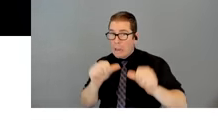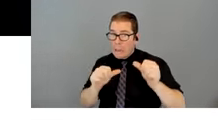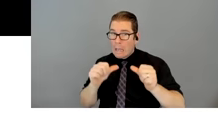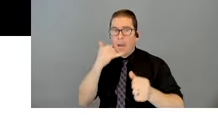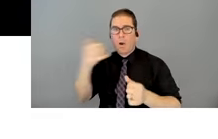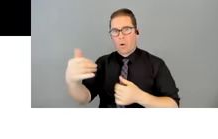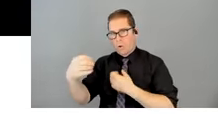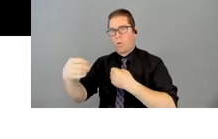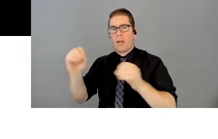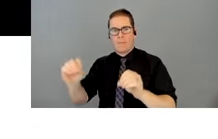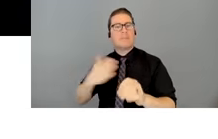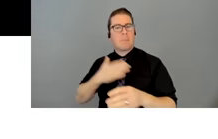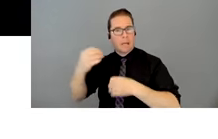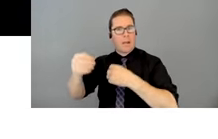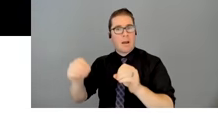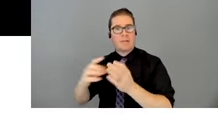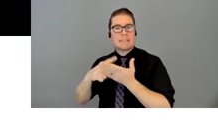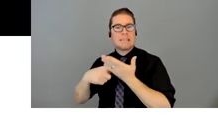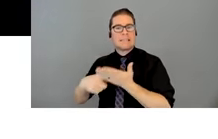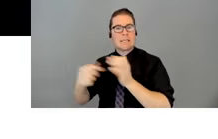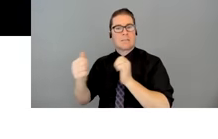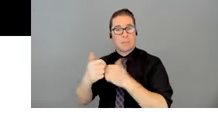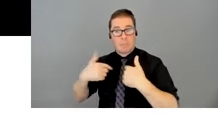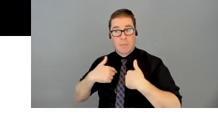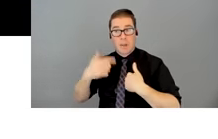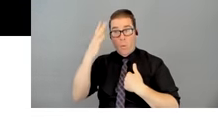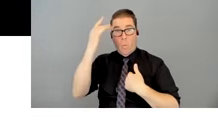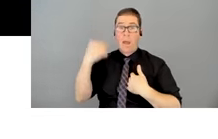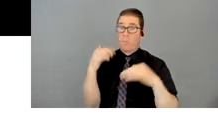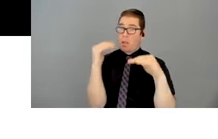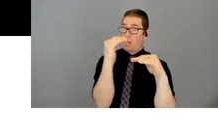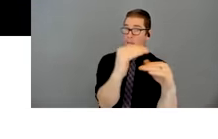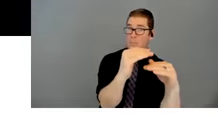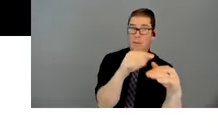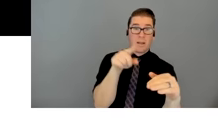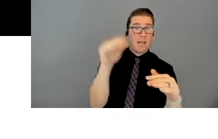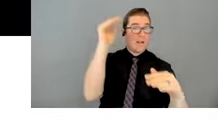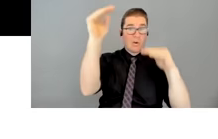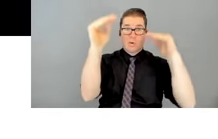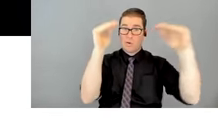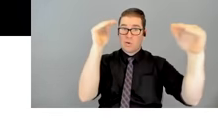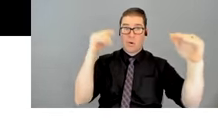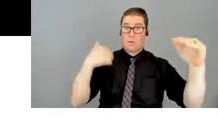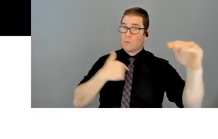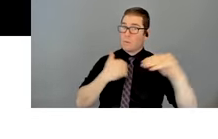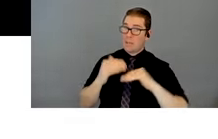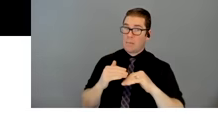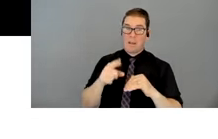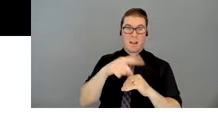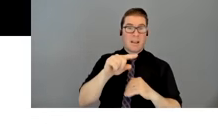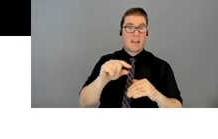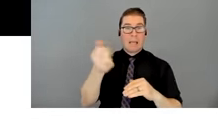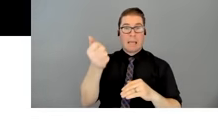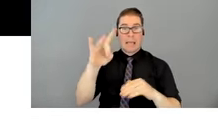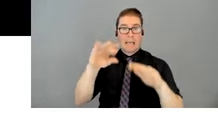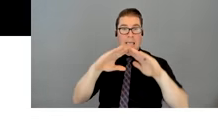it, because there are limits on what we are allowed to do with adults. The rules with minors are different. And